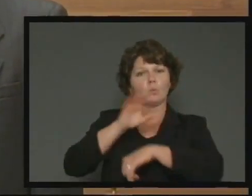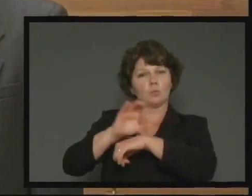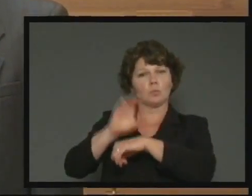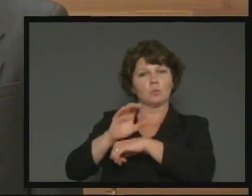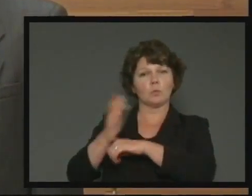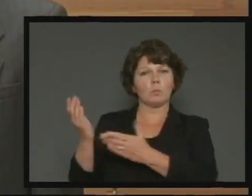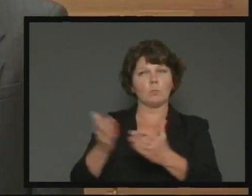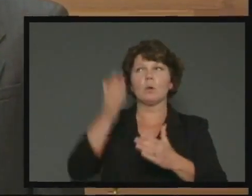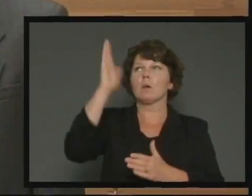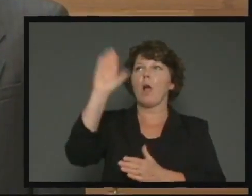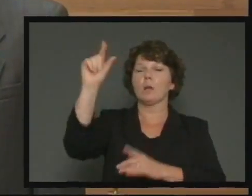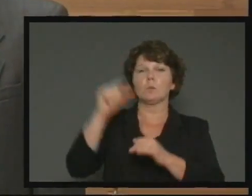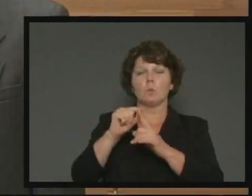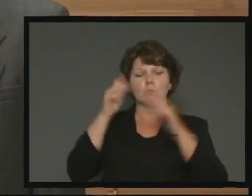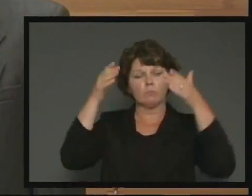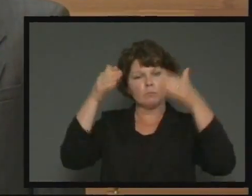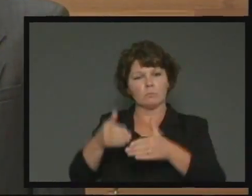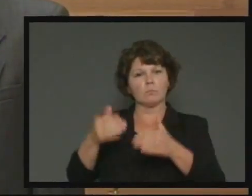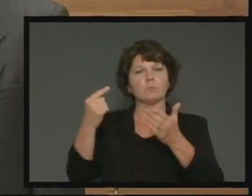ever. Amen.